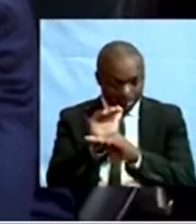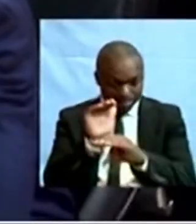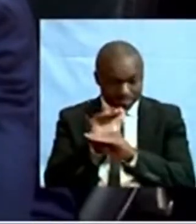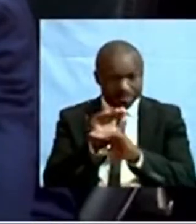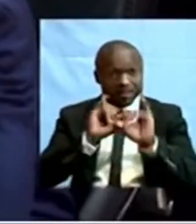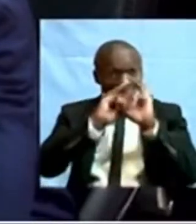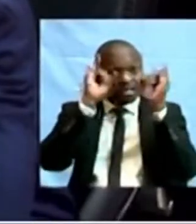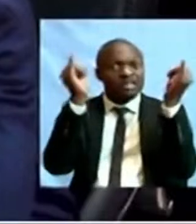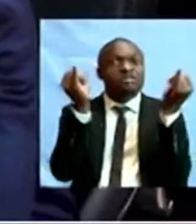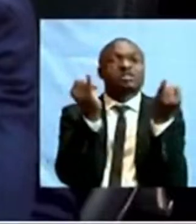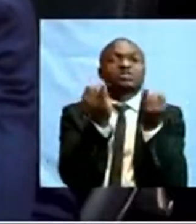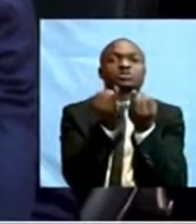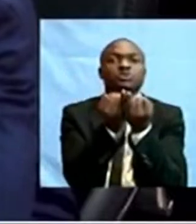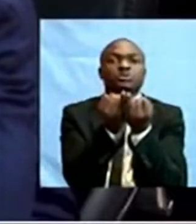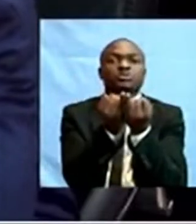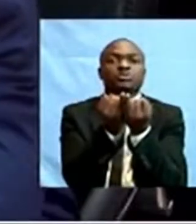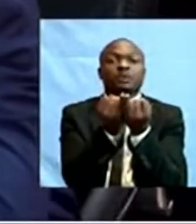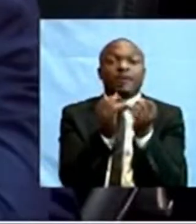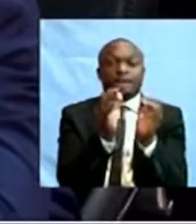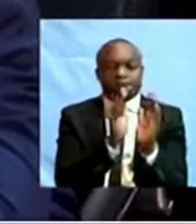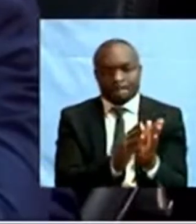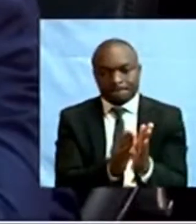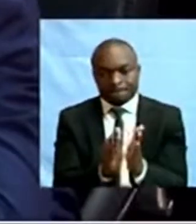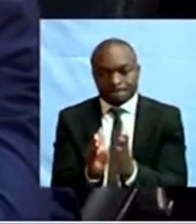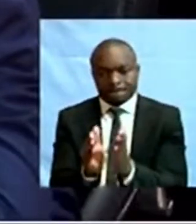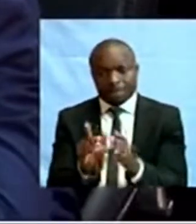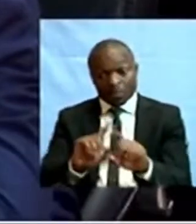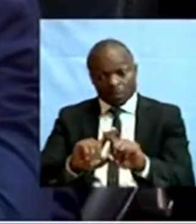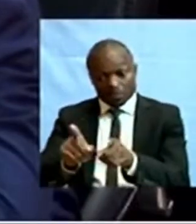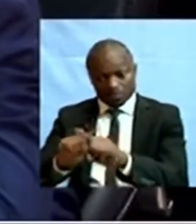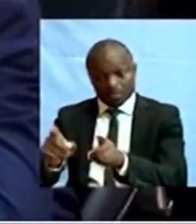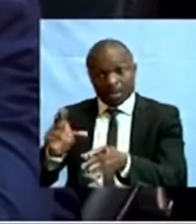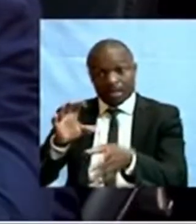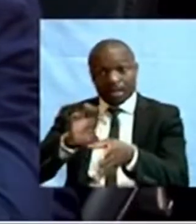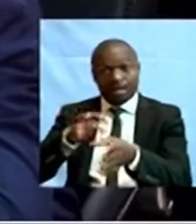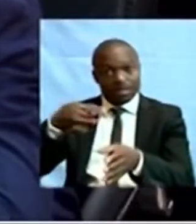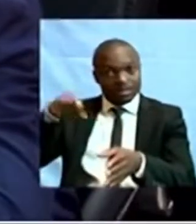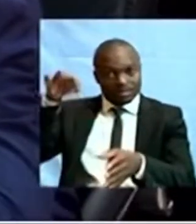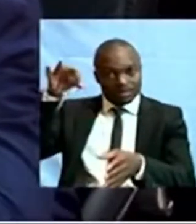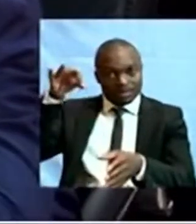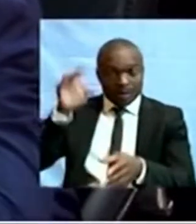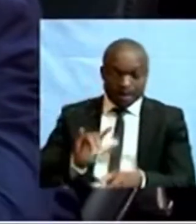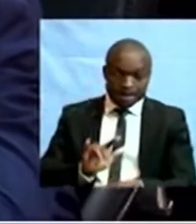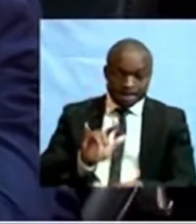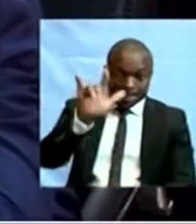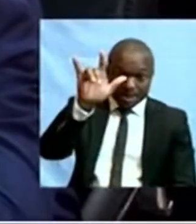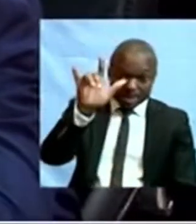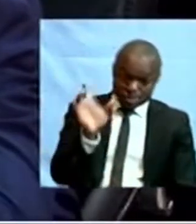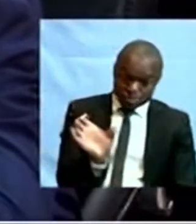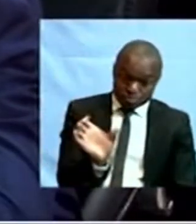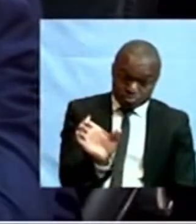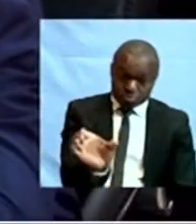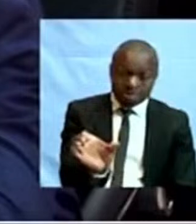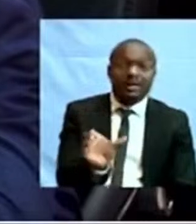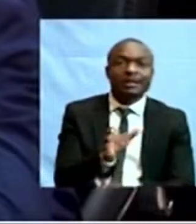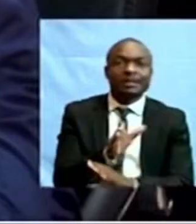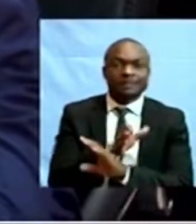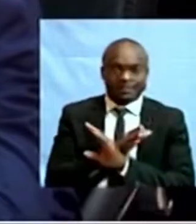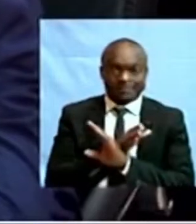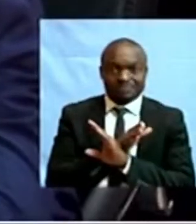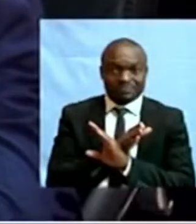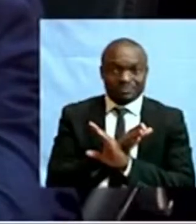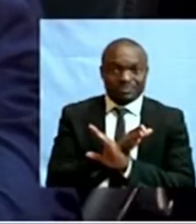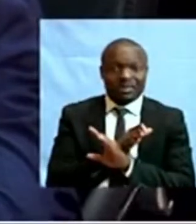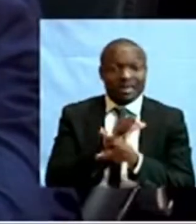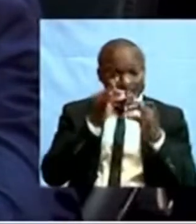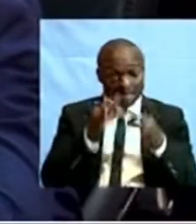institutional arrangement of the various players in the aviation industry here in Zambia, whether also they